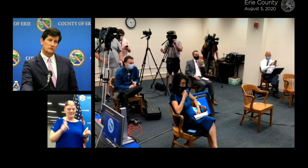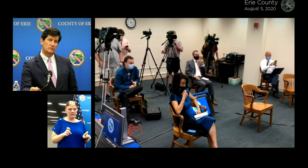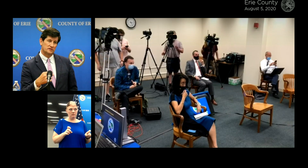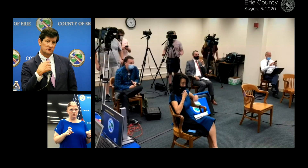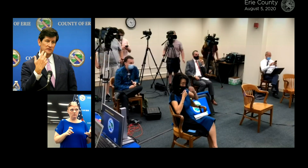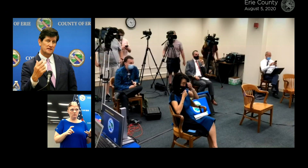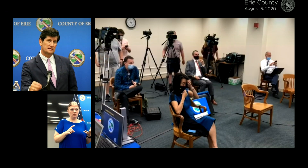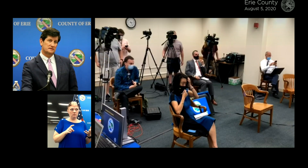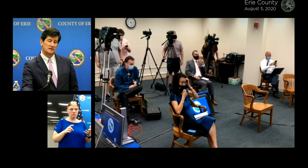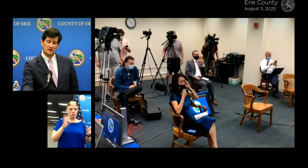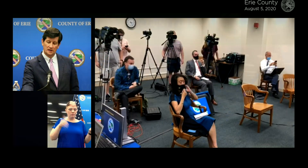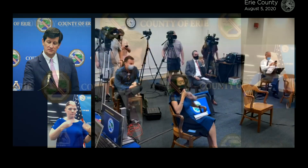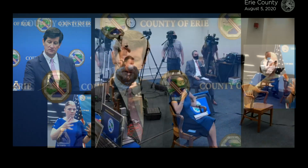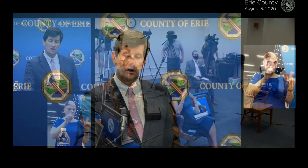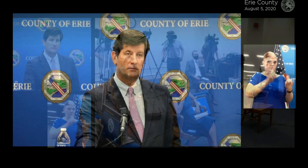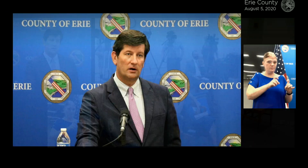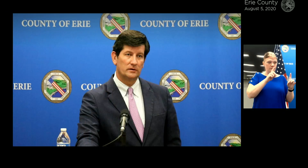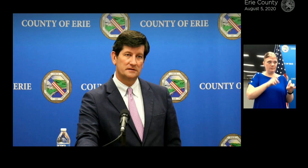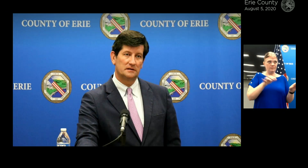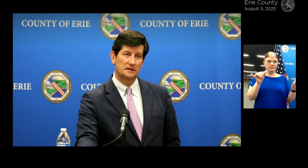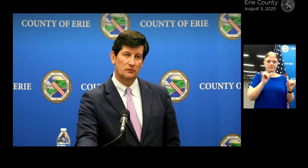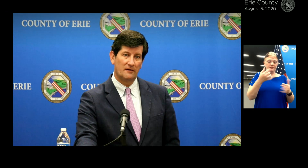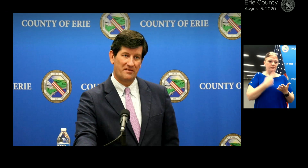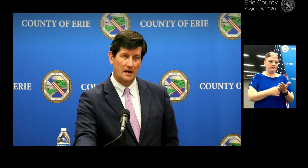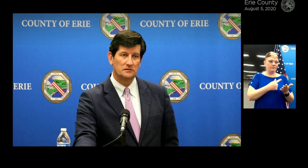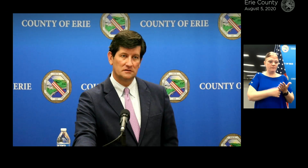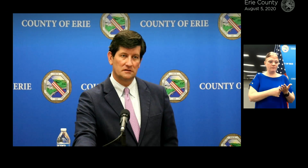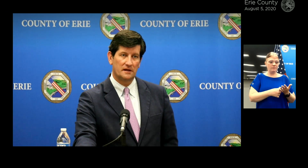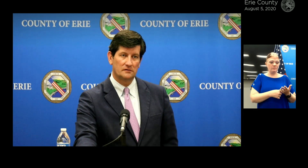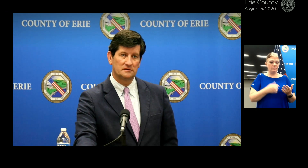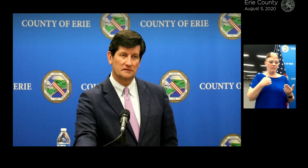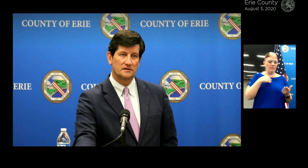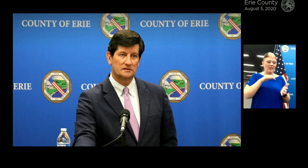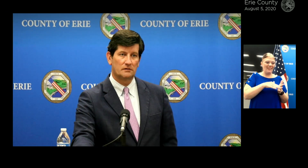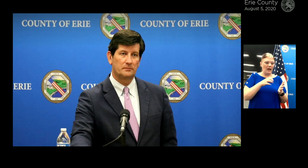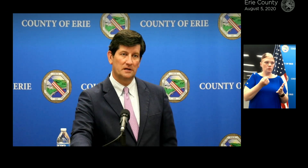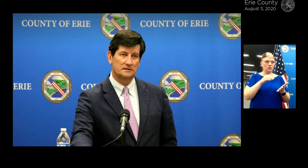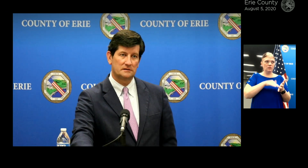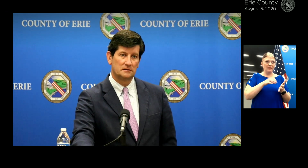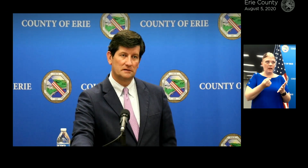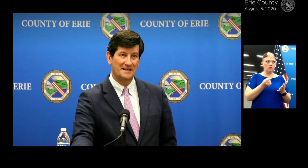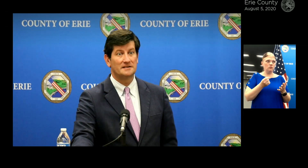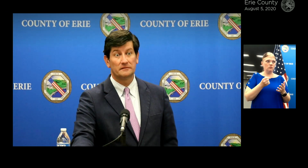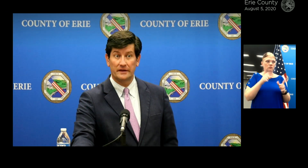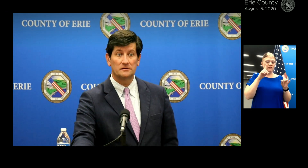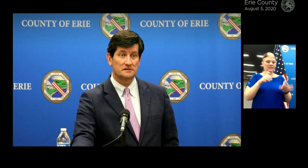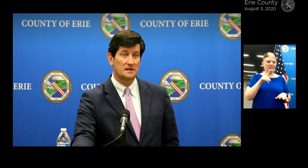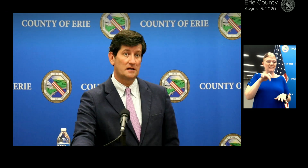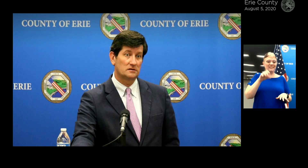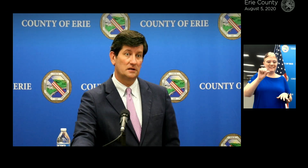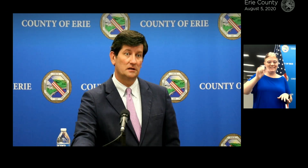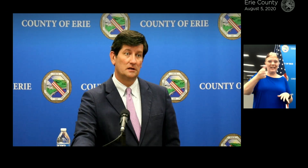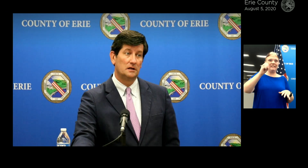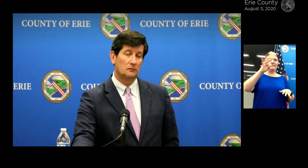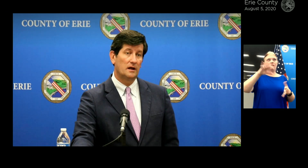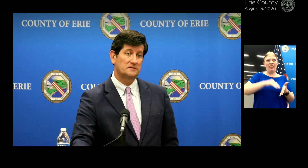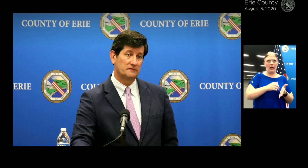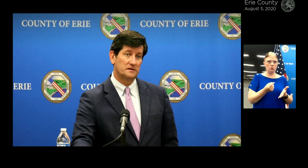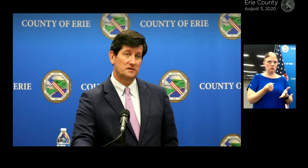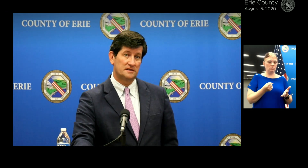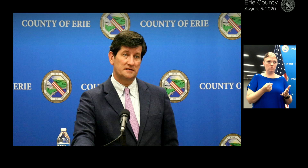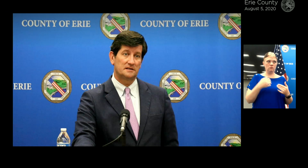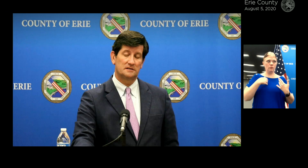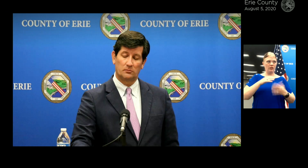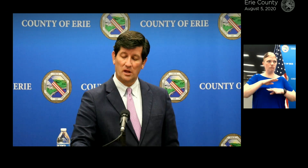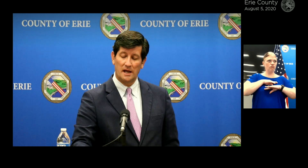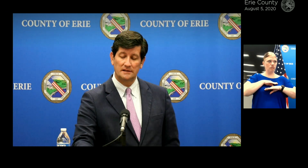to administer the test. As we talked about recently, we have thousands and thousands of test swab kits, tens of thousands actually. We have